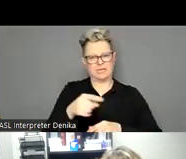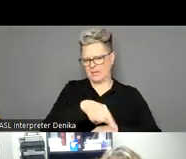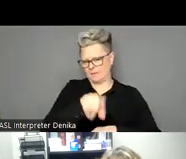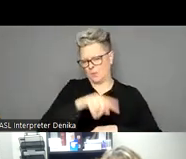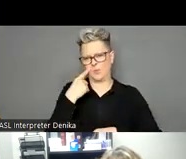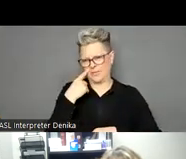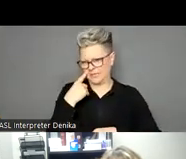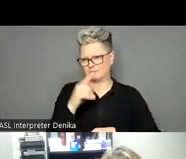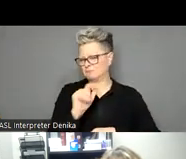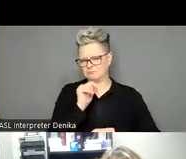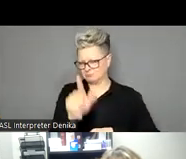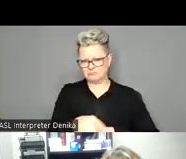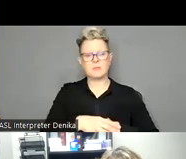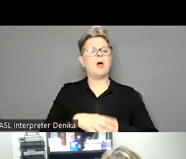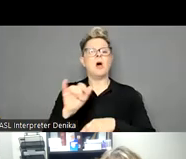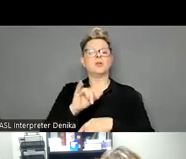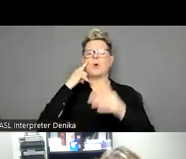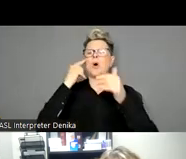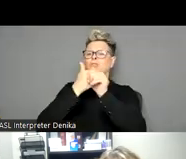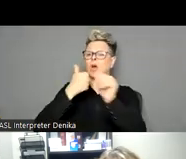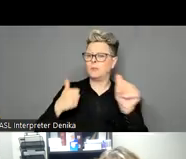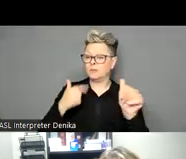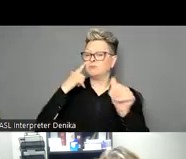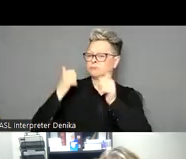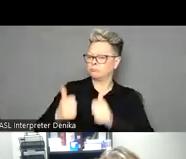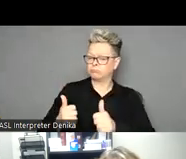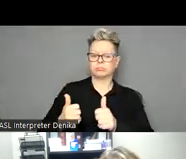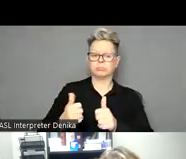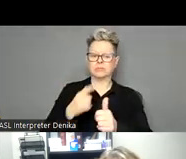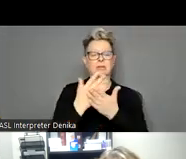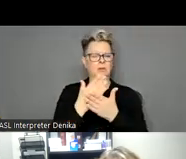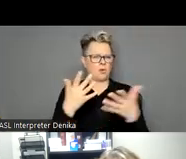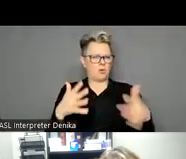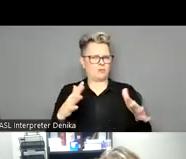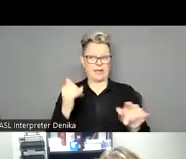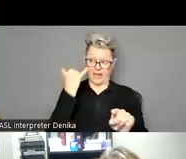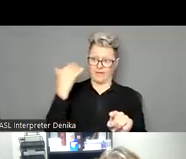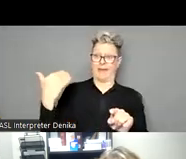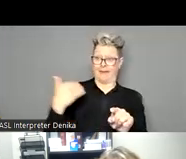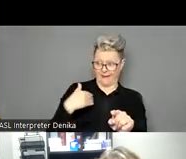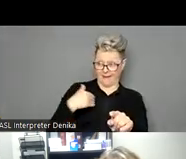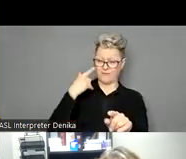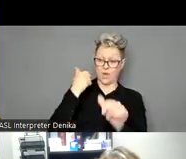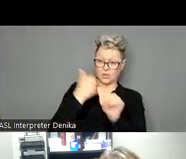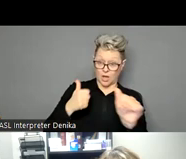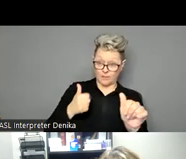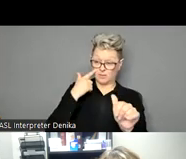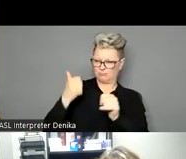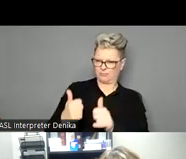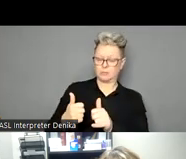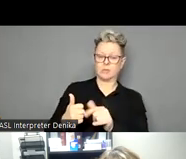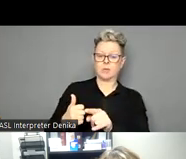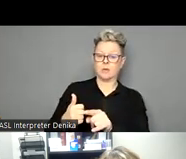And dementia and Alzheimer's, I talked about this a little bit previously. A diagnosis of that doesn't necessarily mean that you can't make a will,